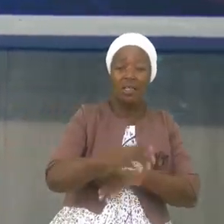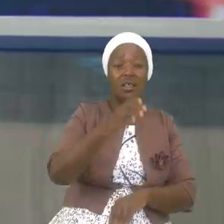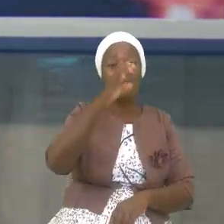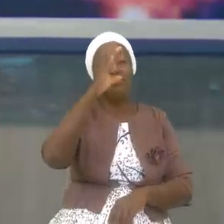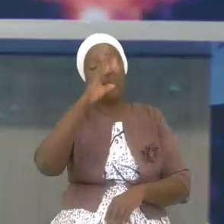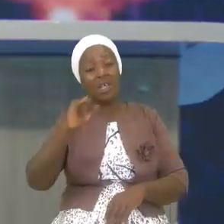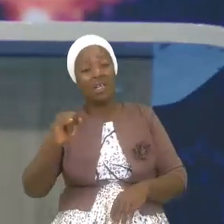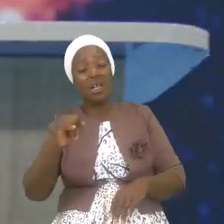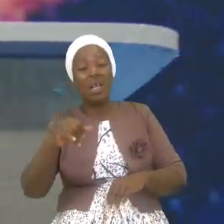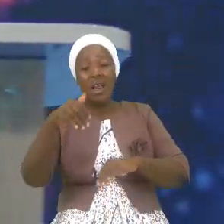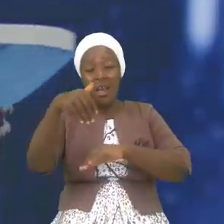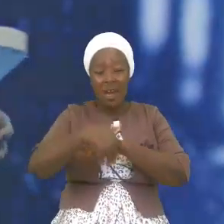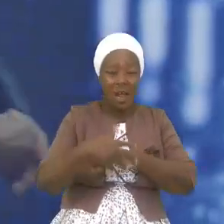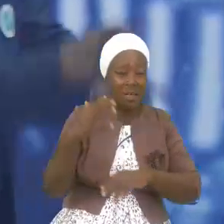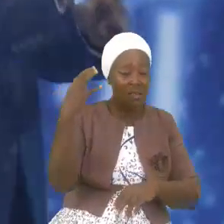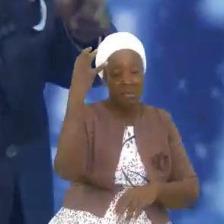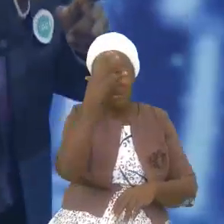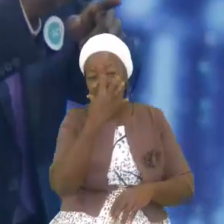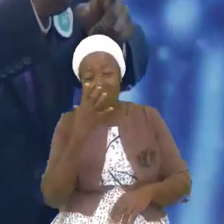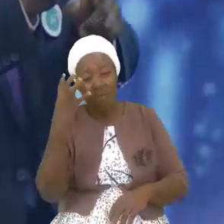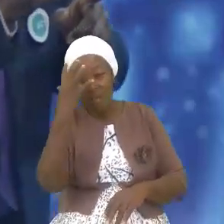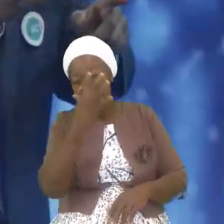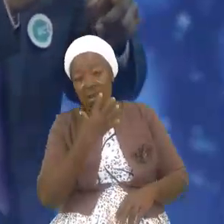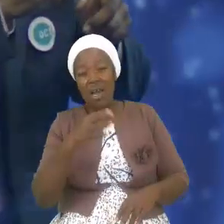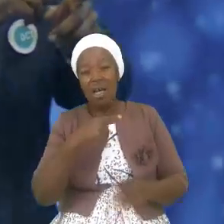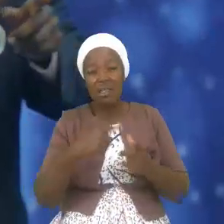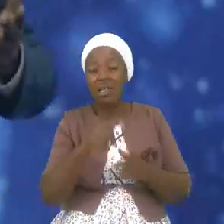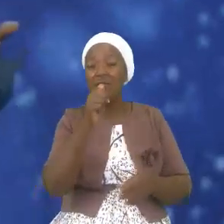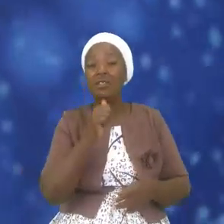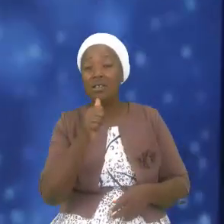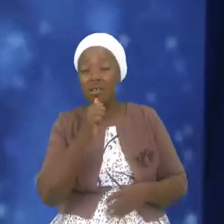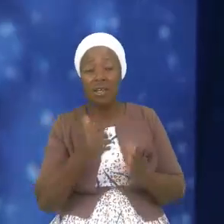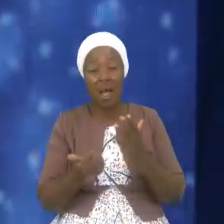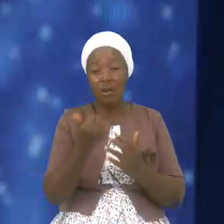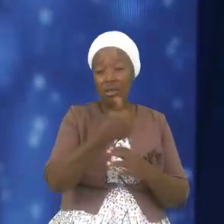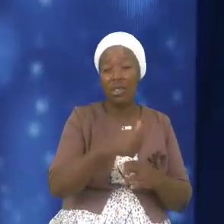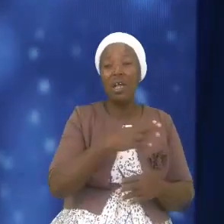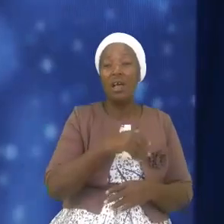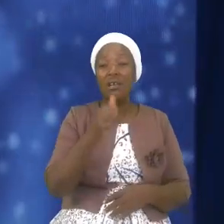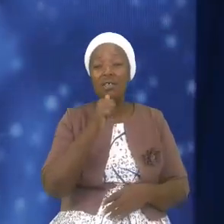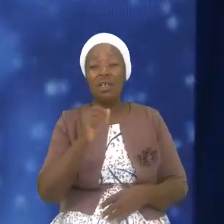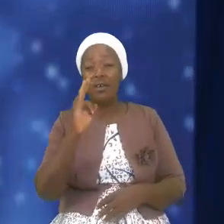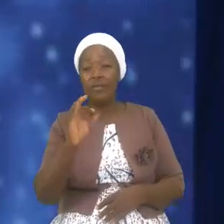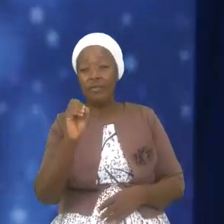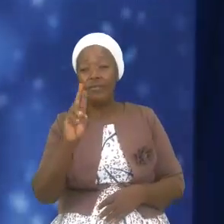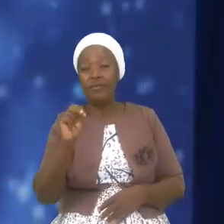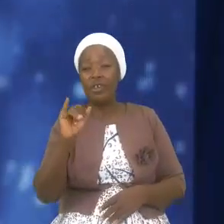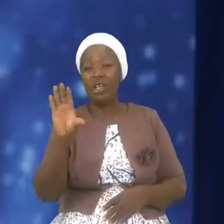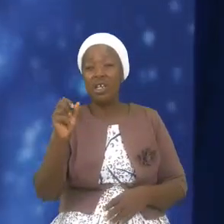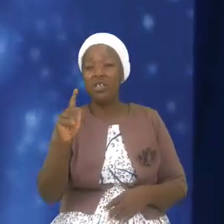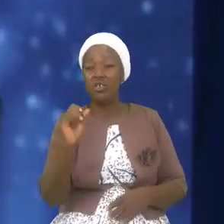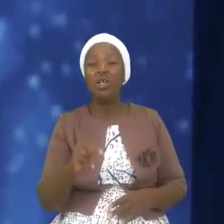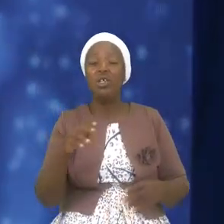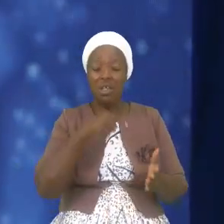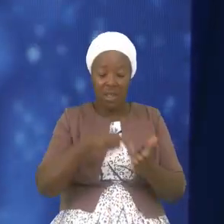adultery, and secret fornication. Tonight, the Lord will cleanse and brush off from your